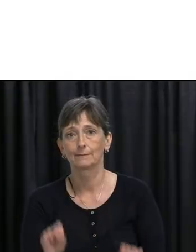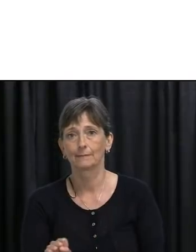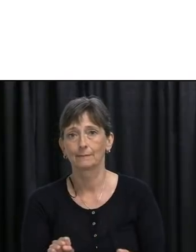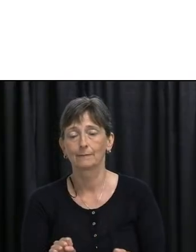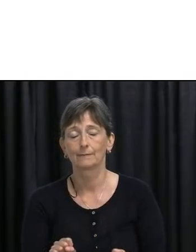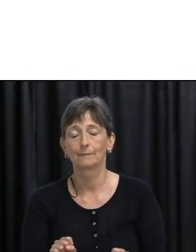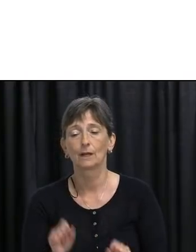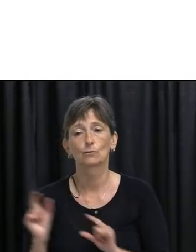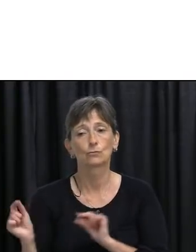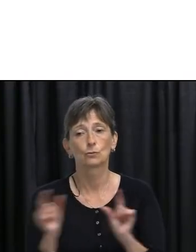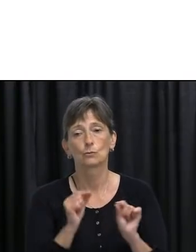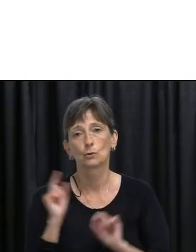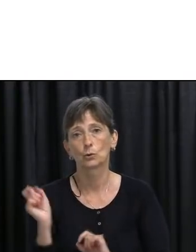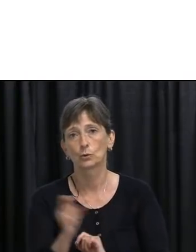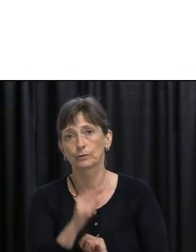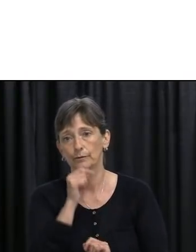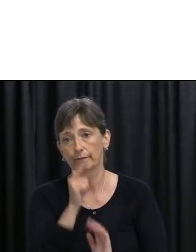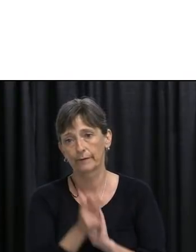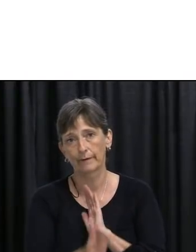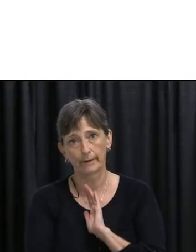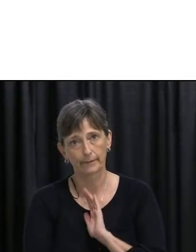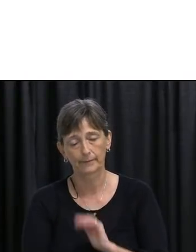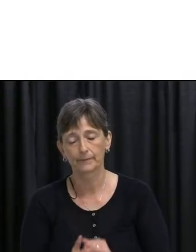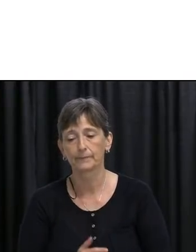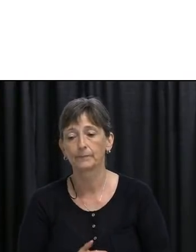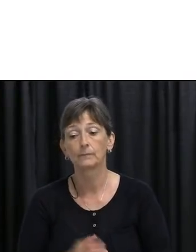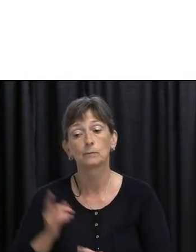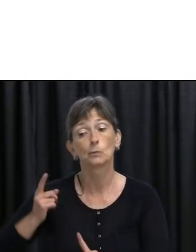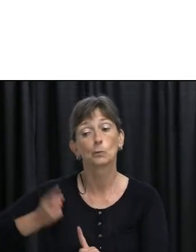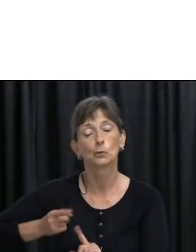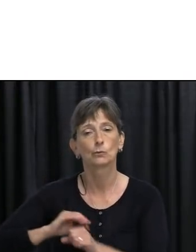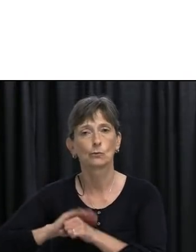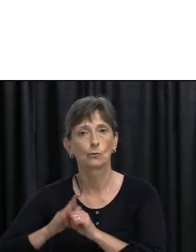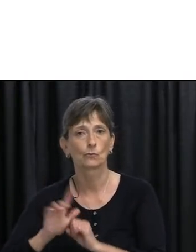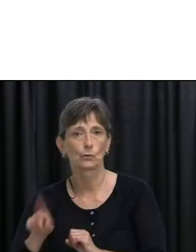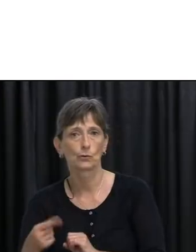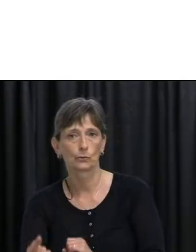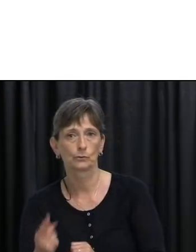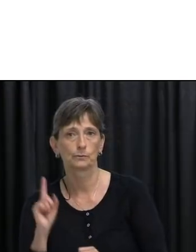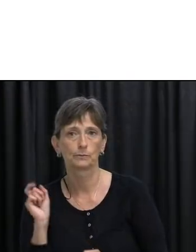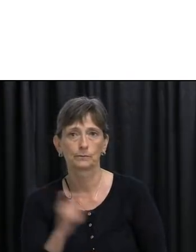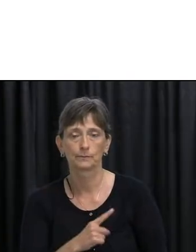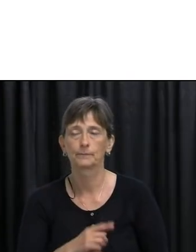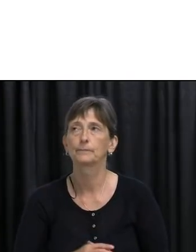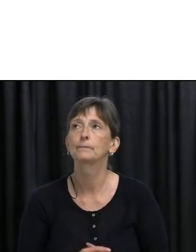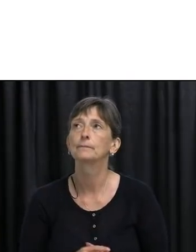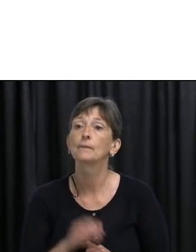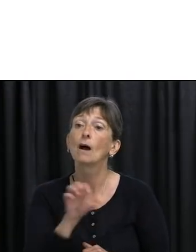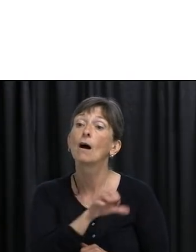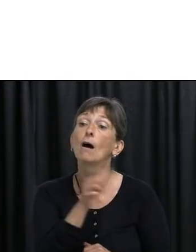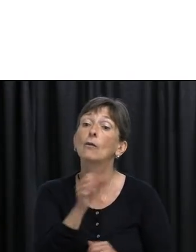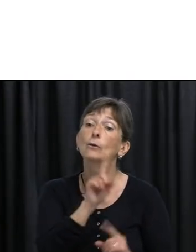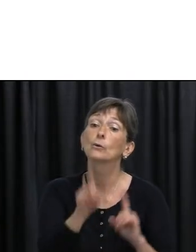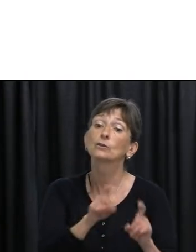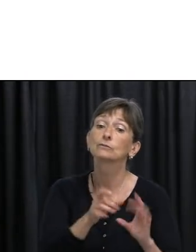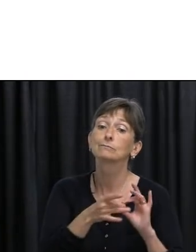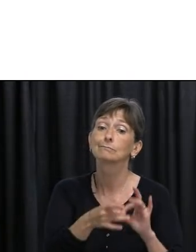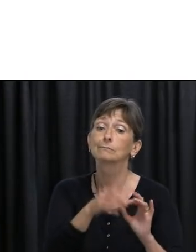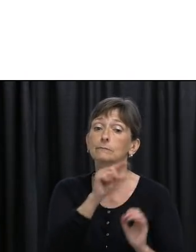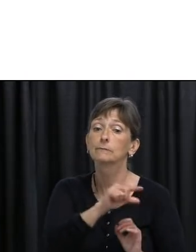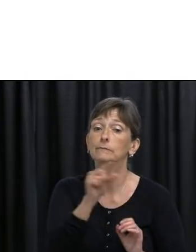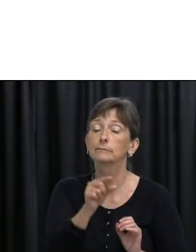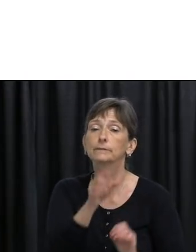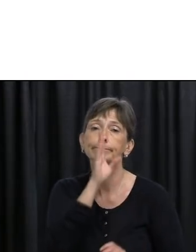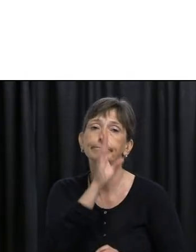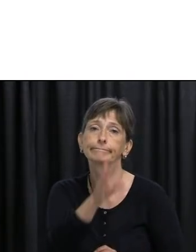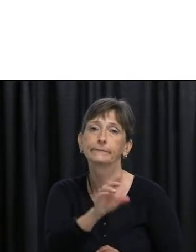ask rumor-based questions. The purpose of these briefings is to address COVID-19 issues. All other government-related issues should be directed to